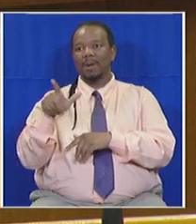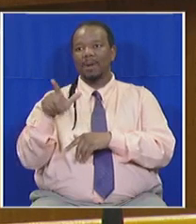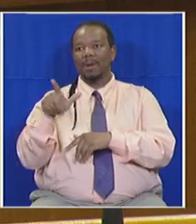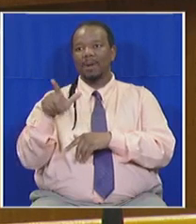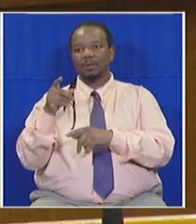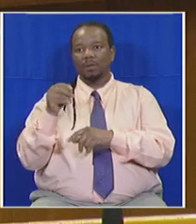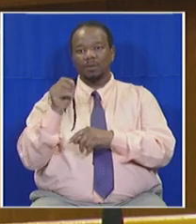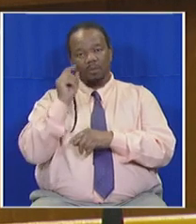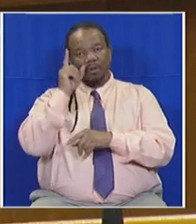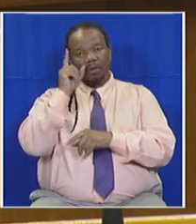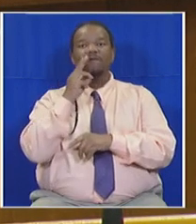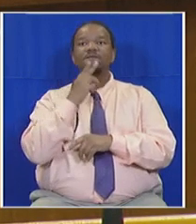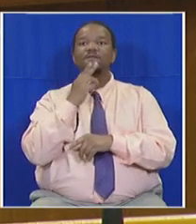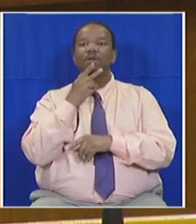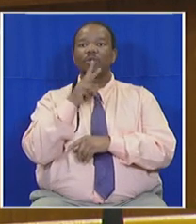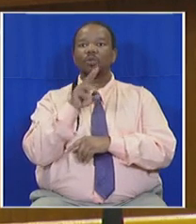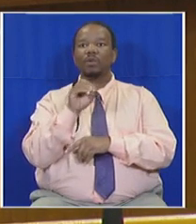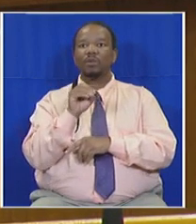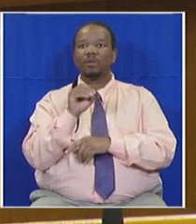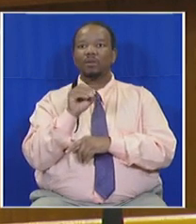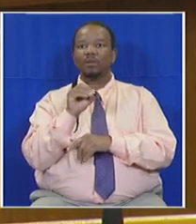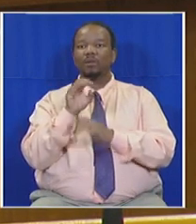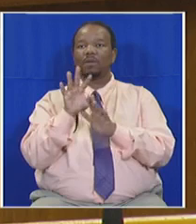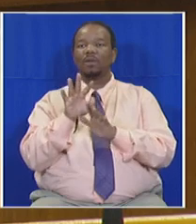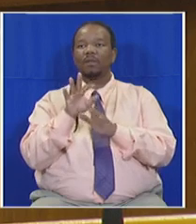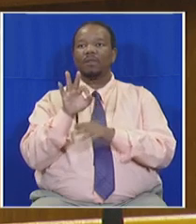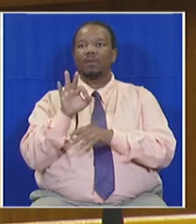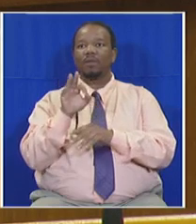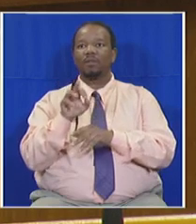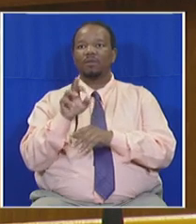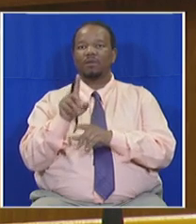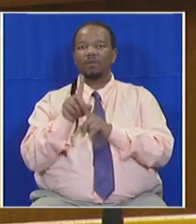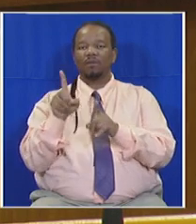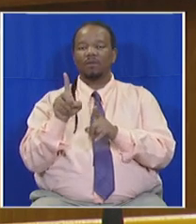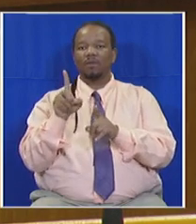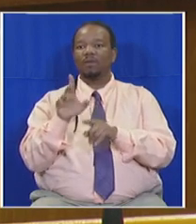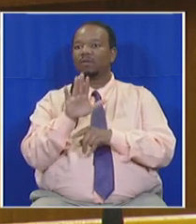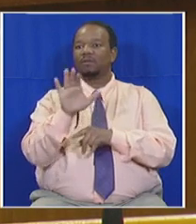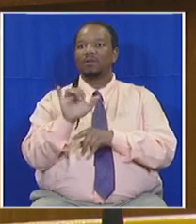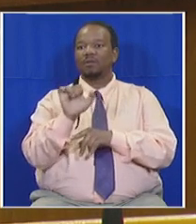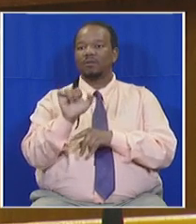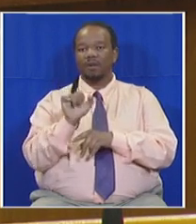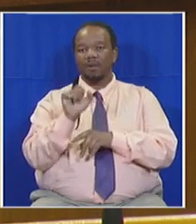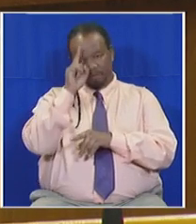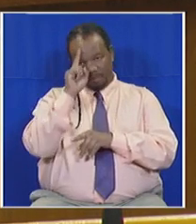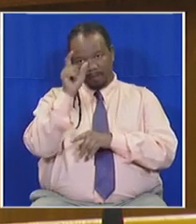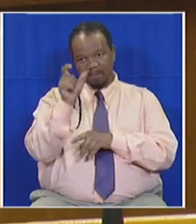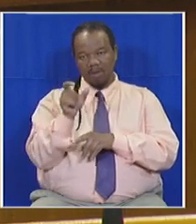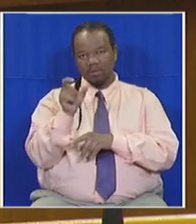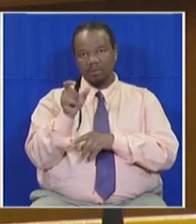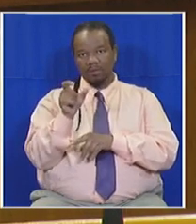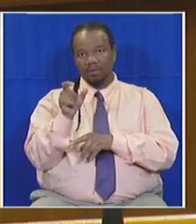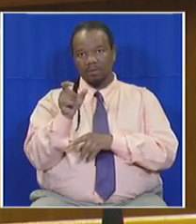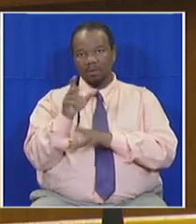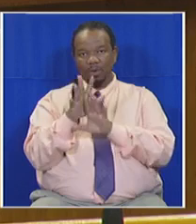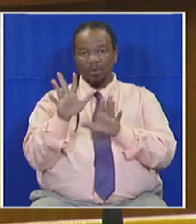morning, June 20th, 1913, the South African native found himself not actually a